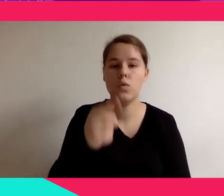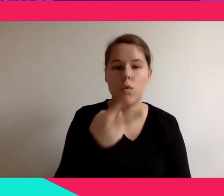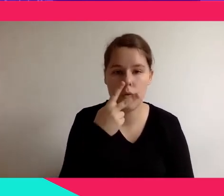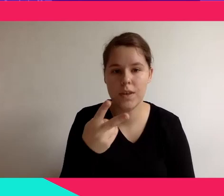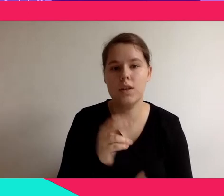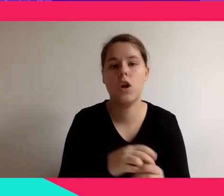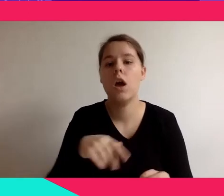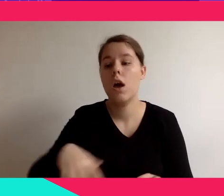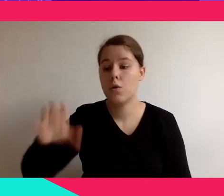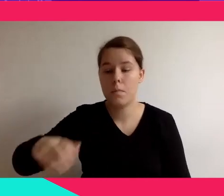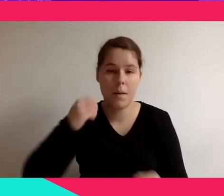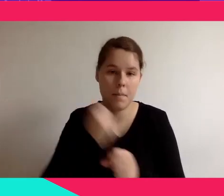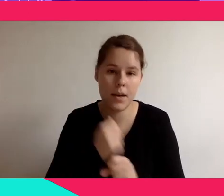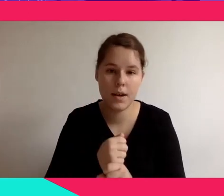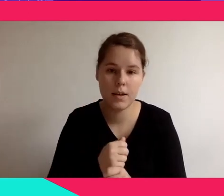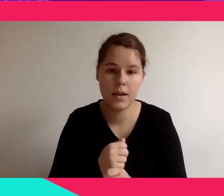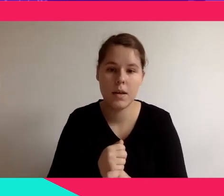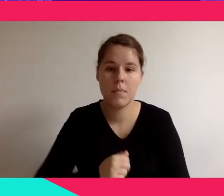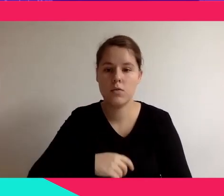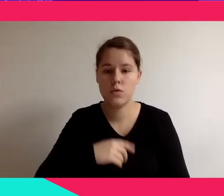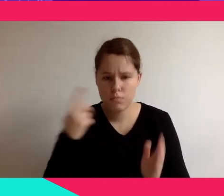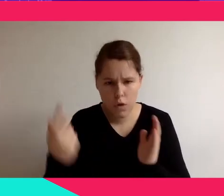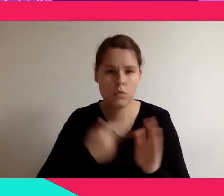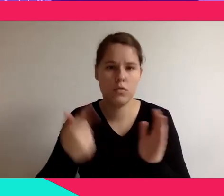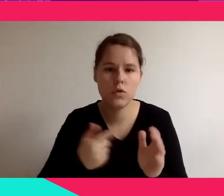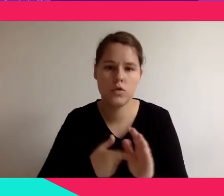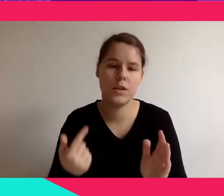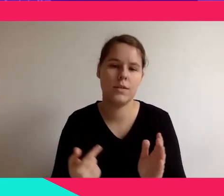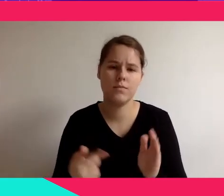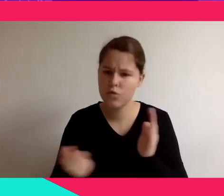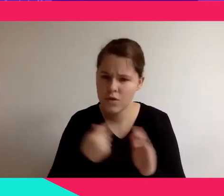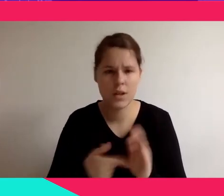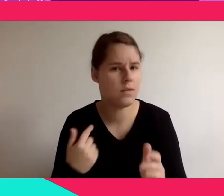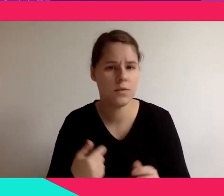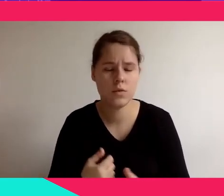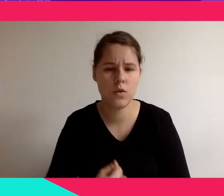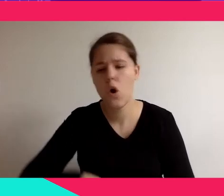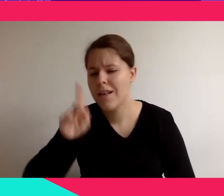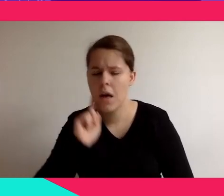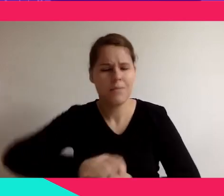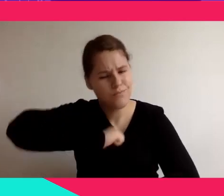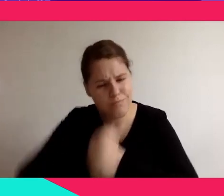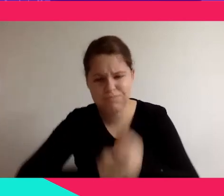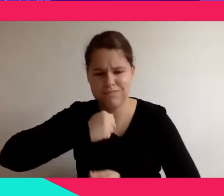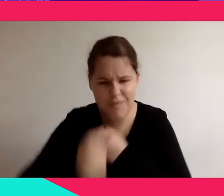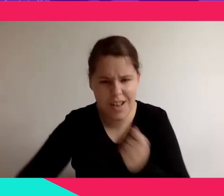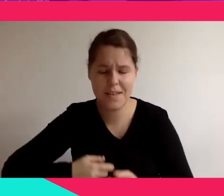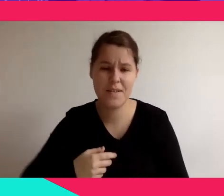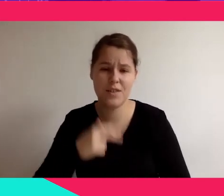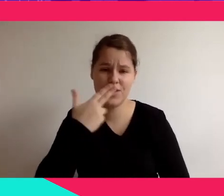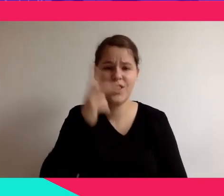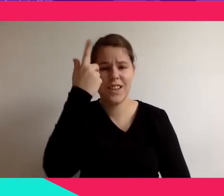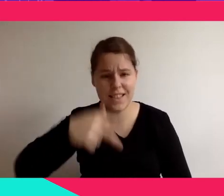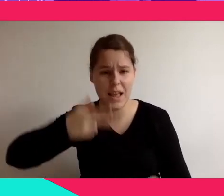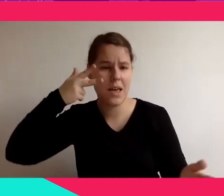and works and works. And we support his travel and his stay. And then he's happy to help us because it's